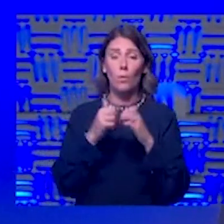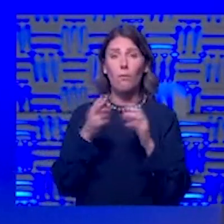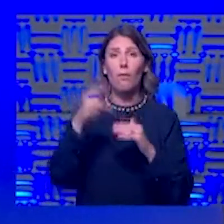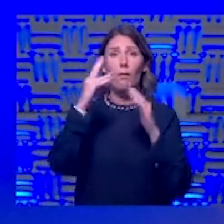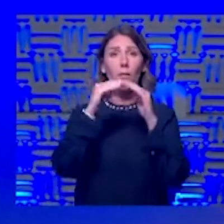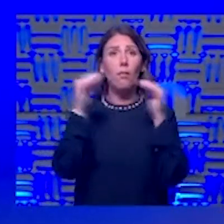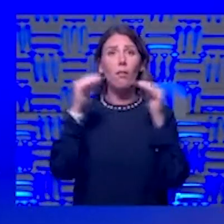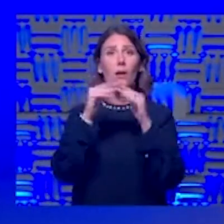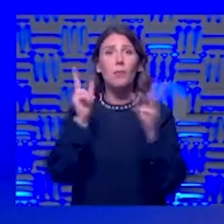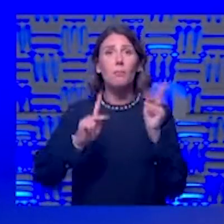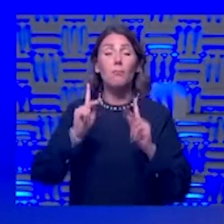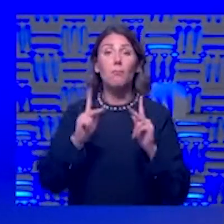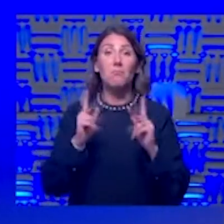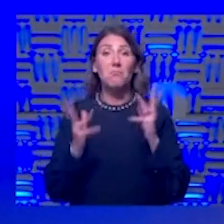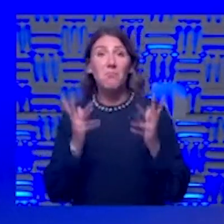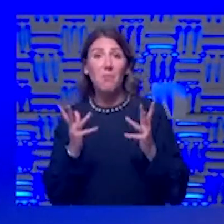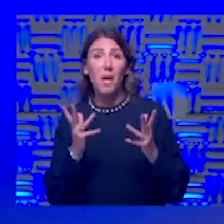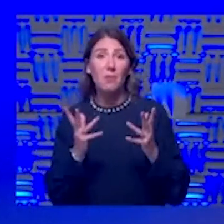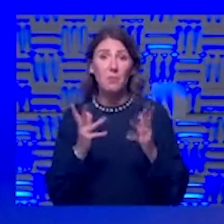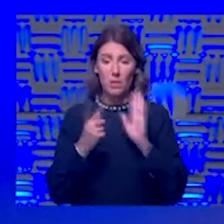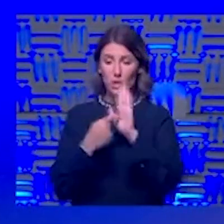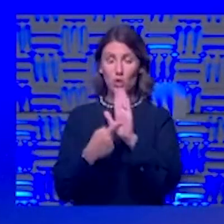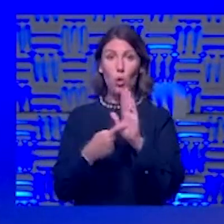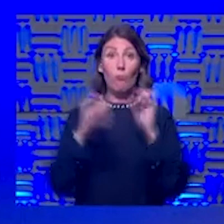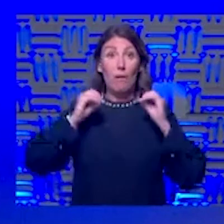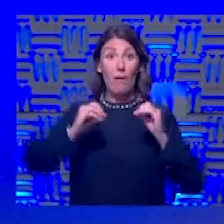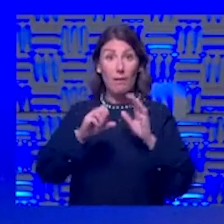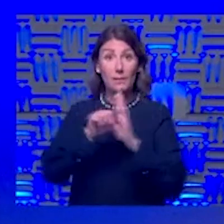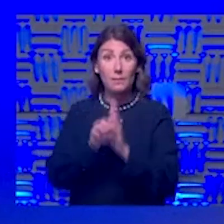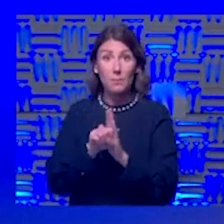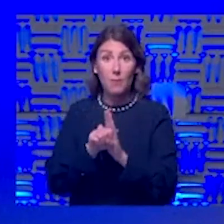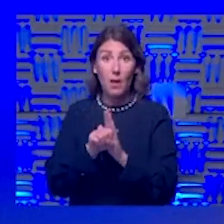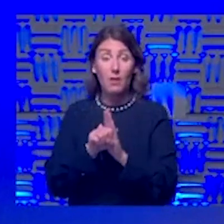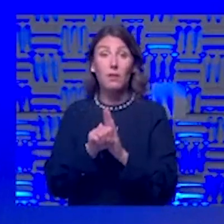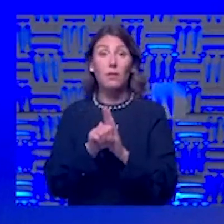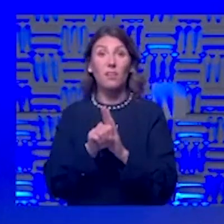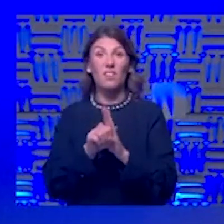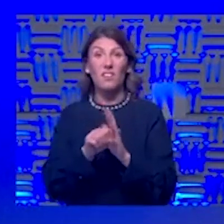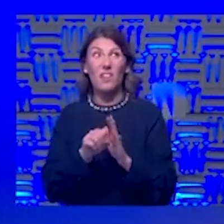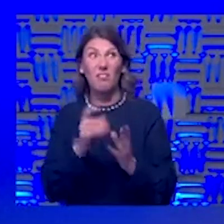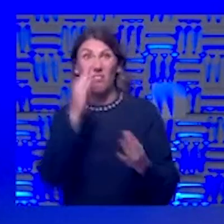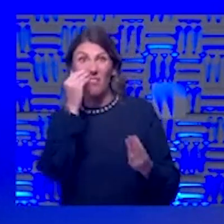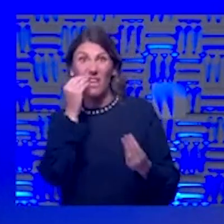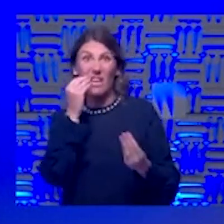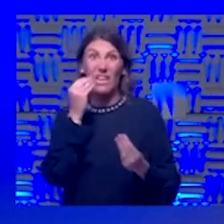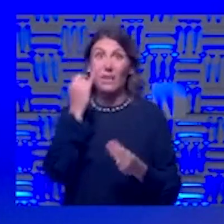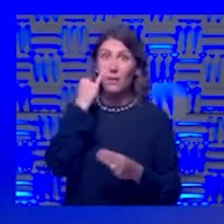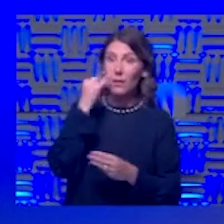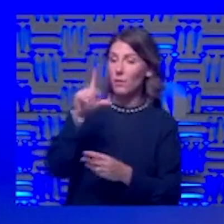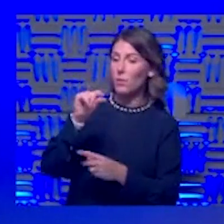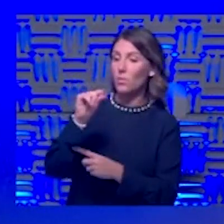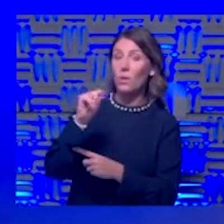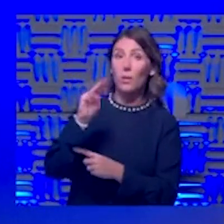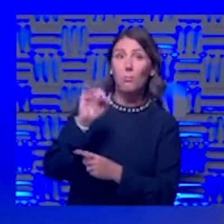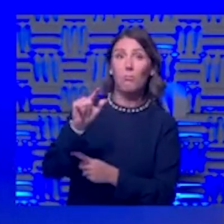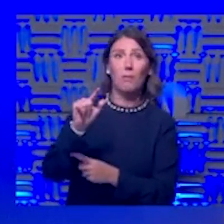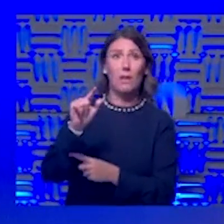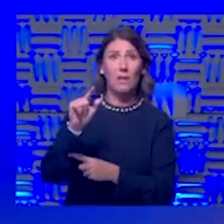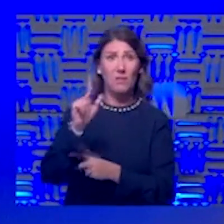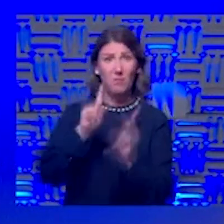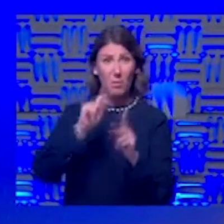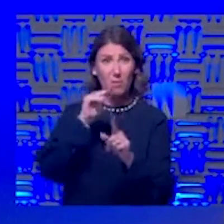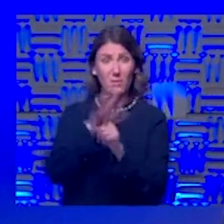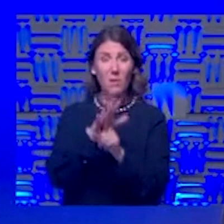that now maybe have been shown to be asymptomatic, if we're thinking actually 20 million people have been exposed, not 2.5 million.